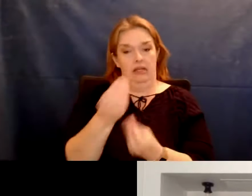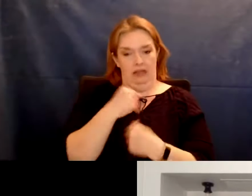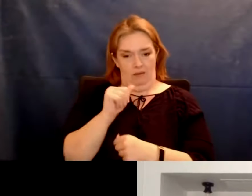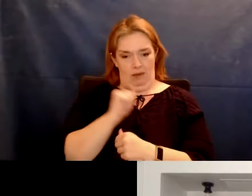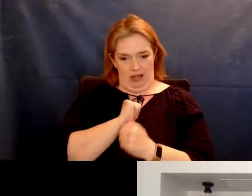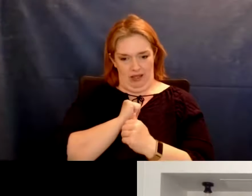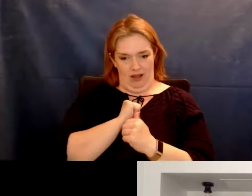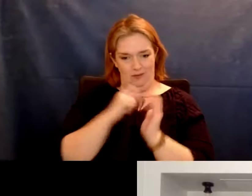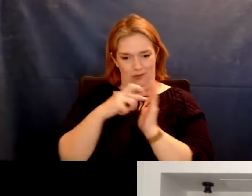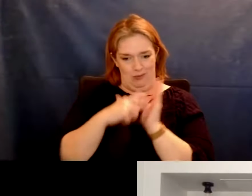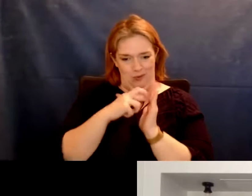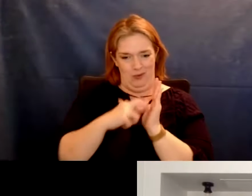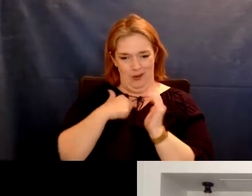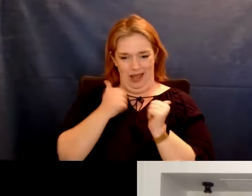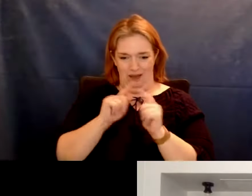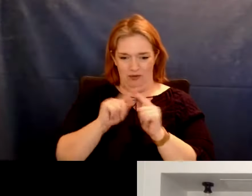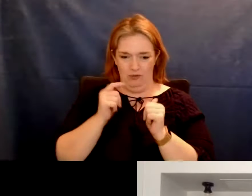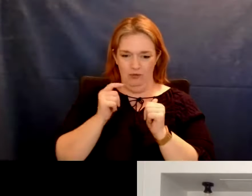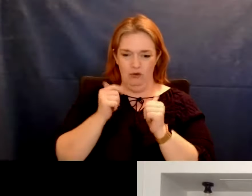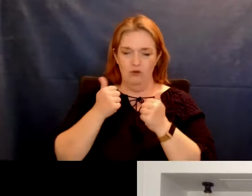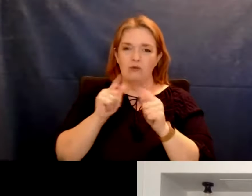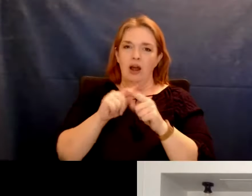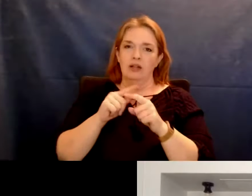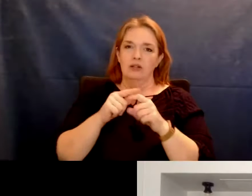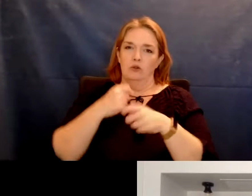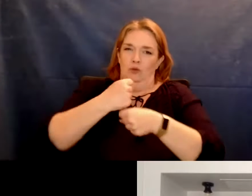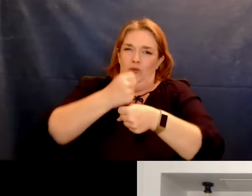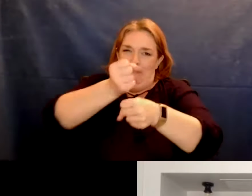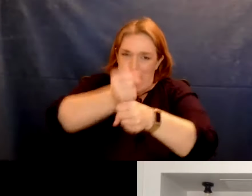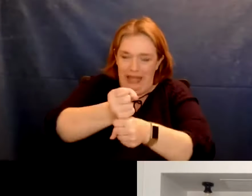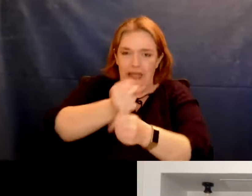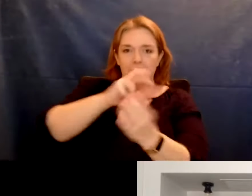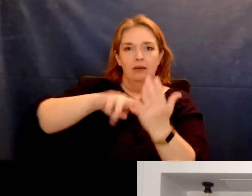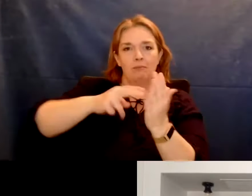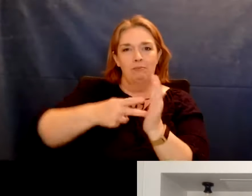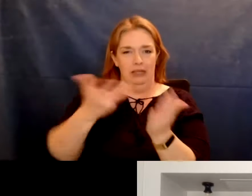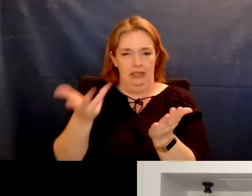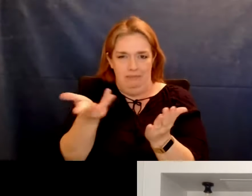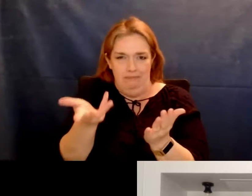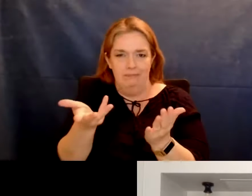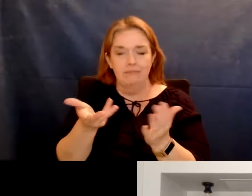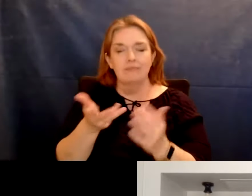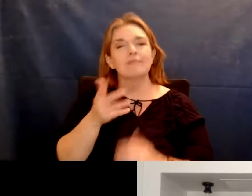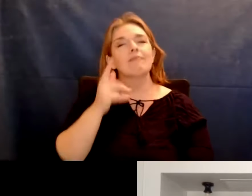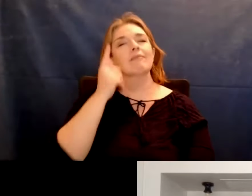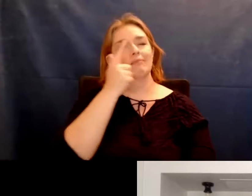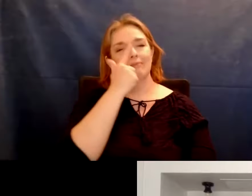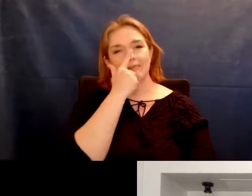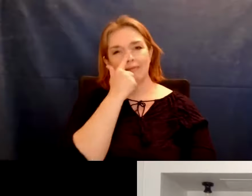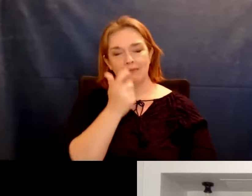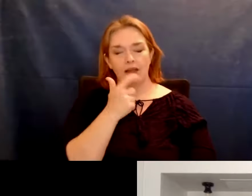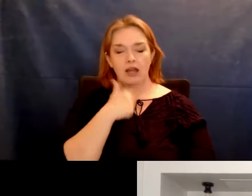me, the surprise is that when I do actually get to make